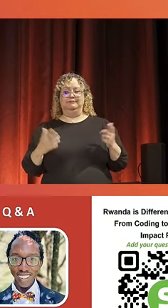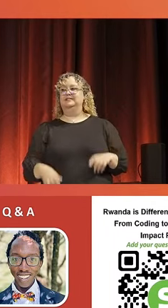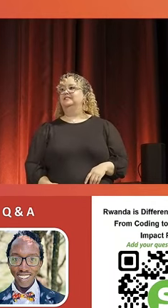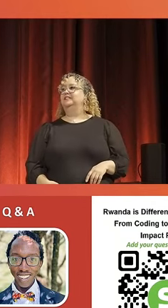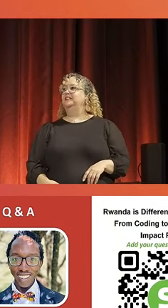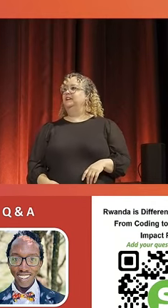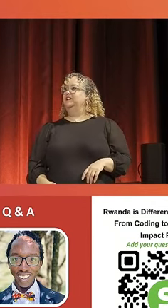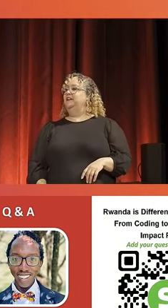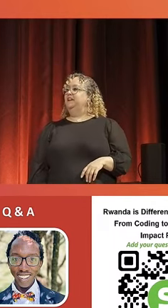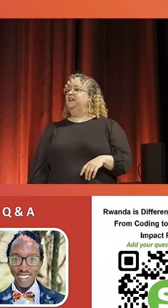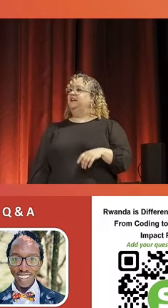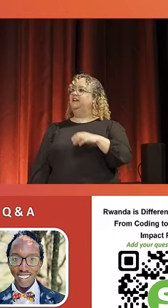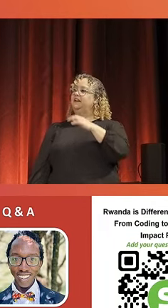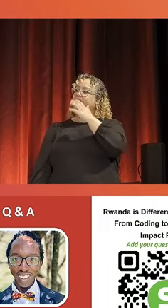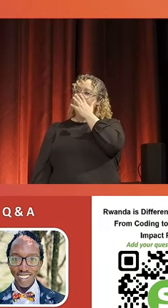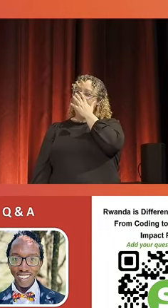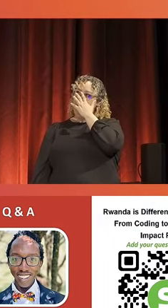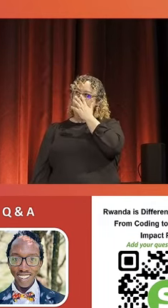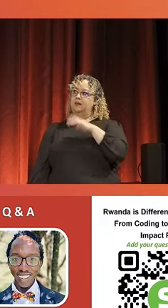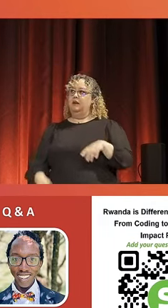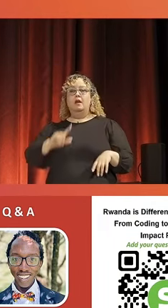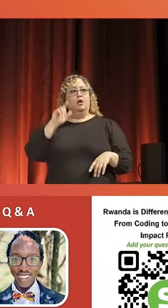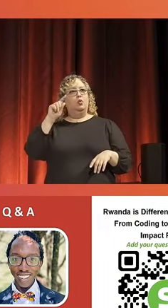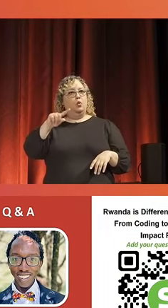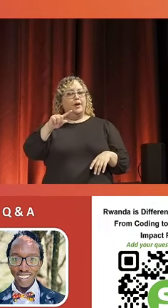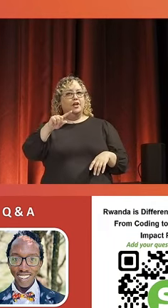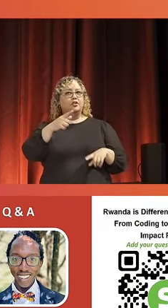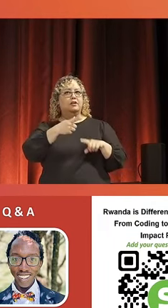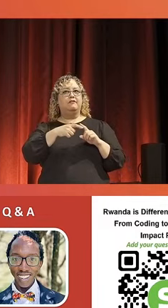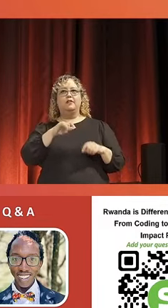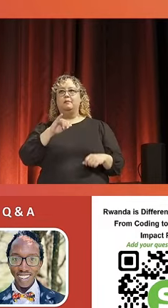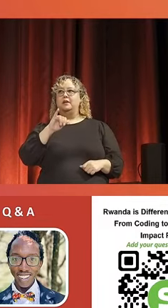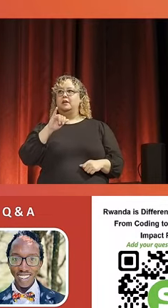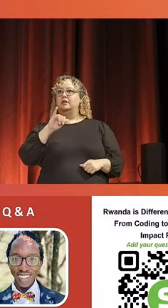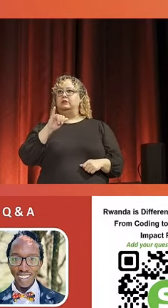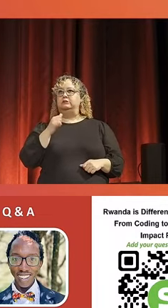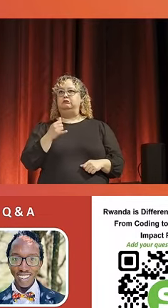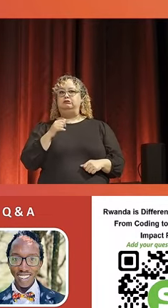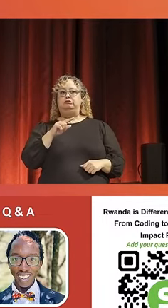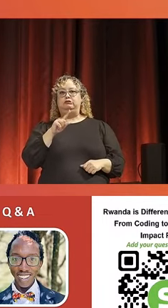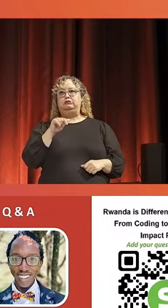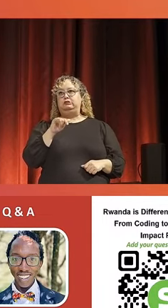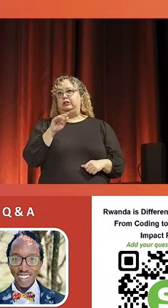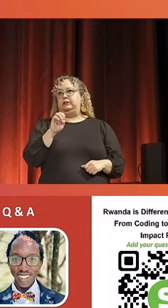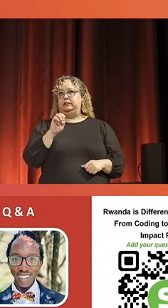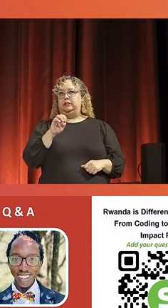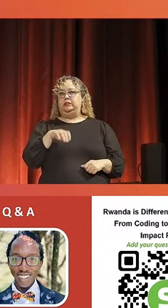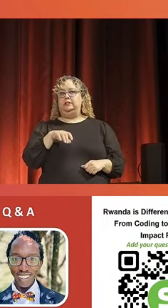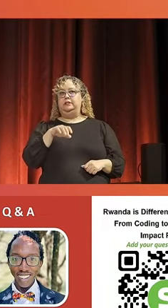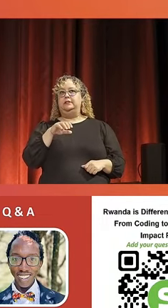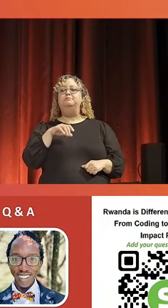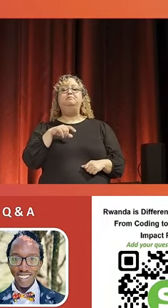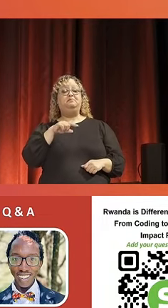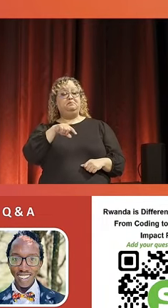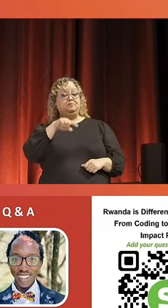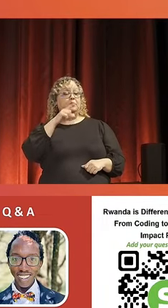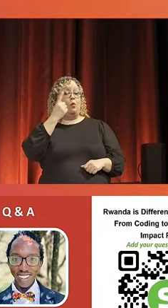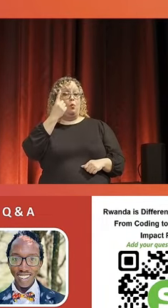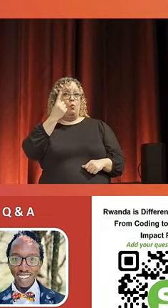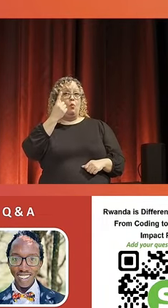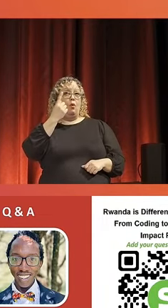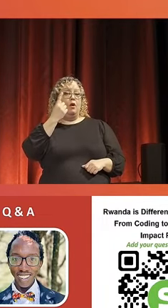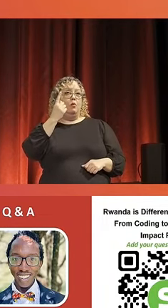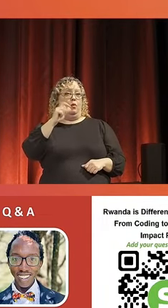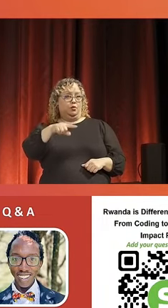Yes, I do have a question here from Jay-Z Zinn. And the question is, what are the things